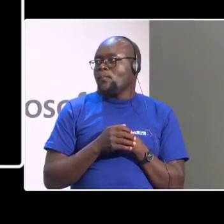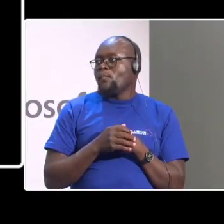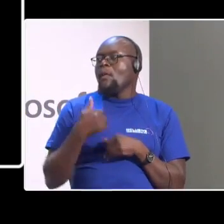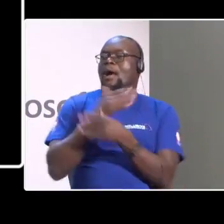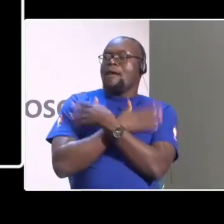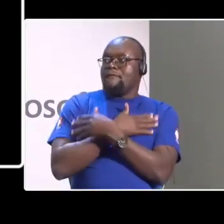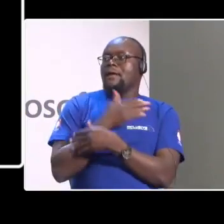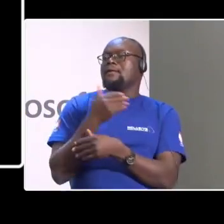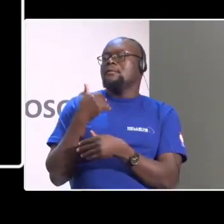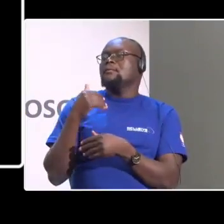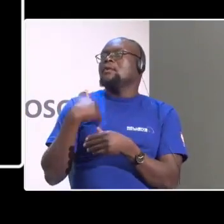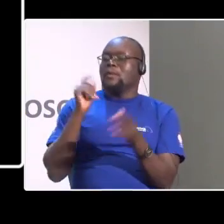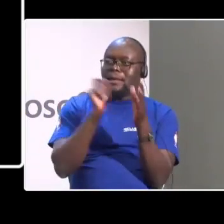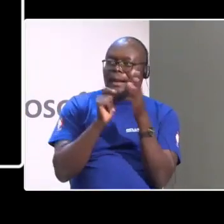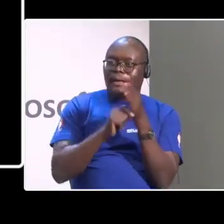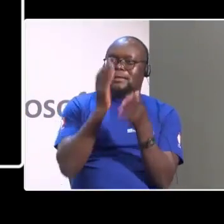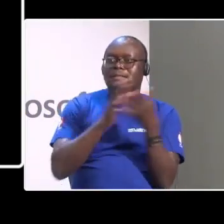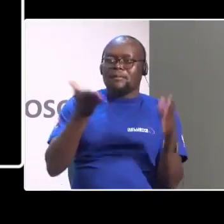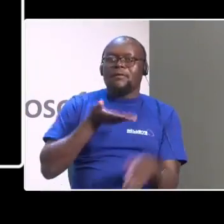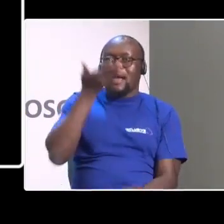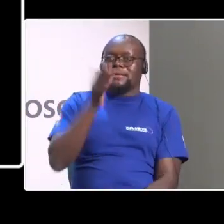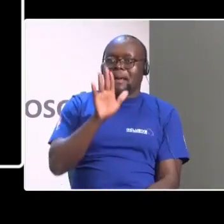friend here, Sumita, will write down some of the answers.